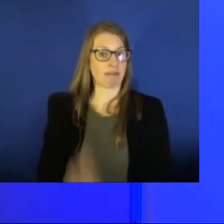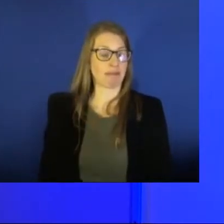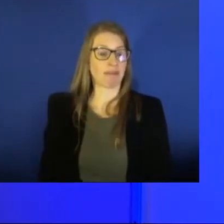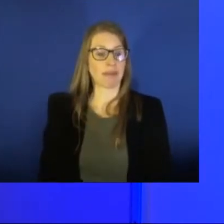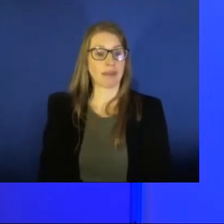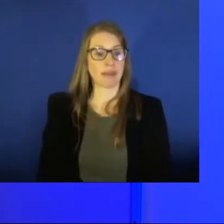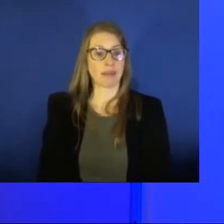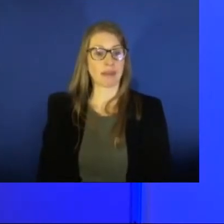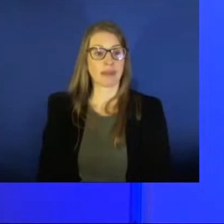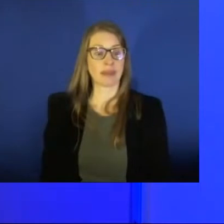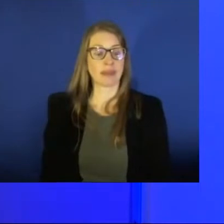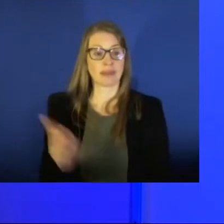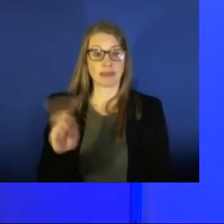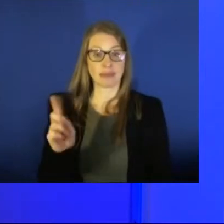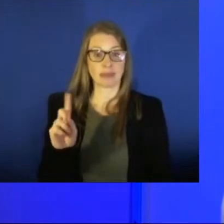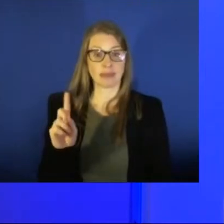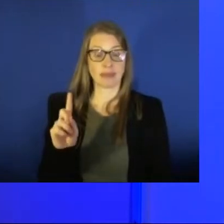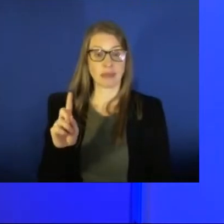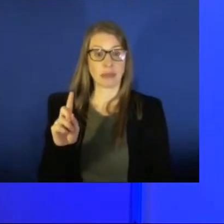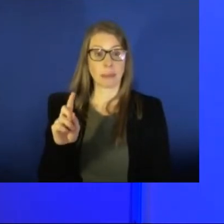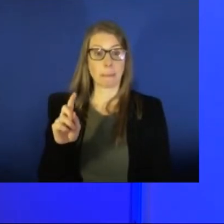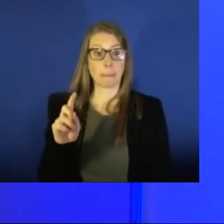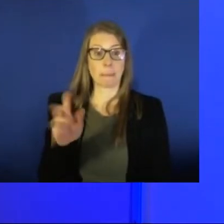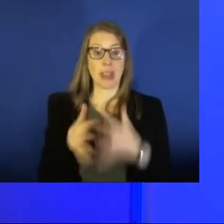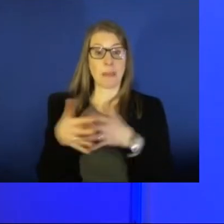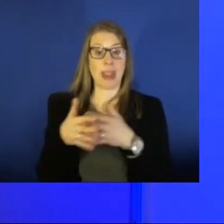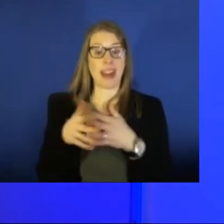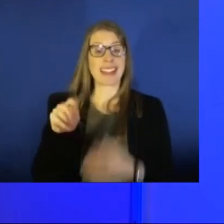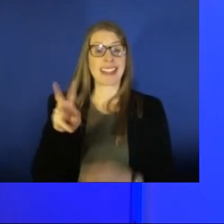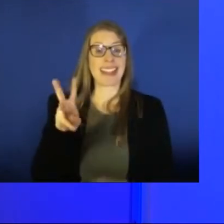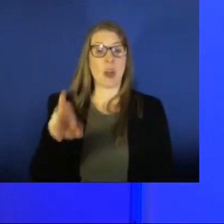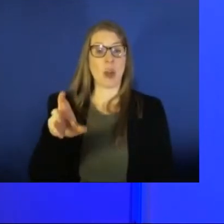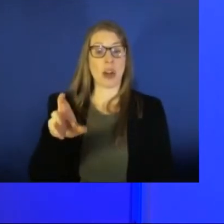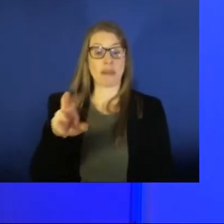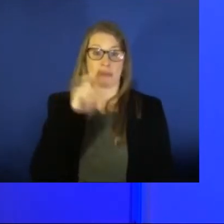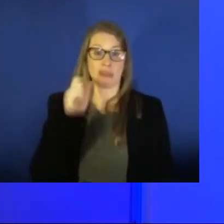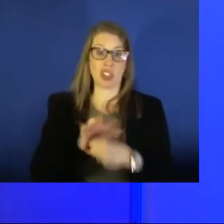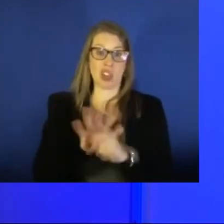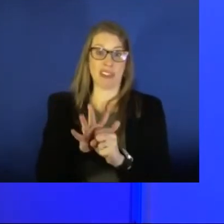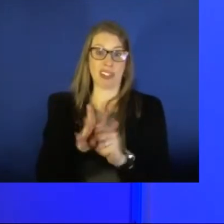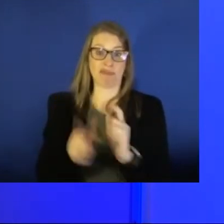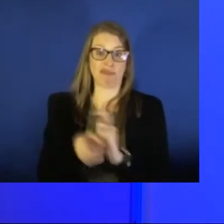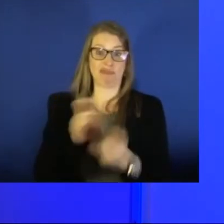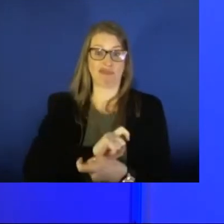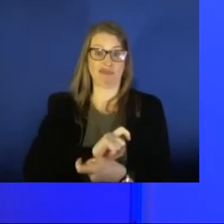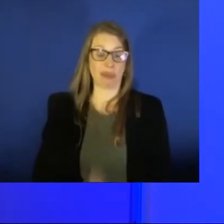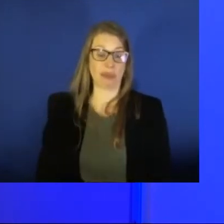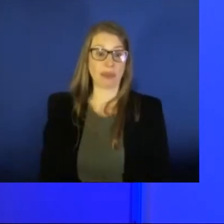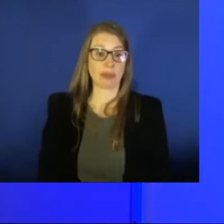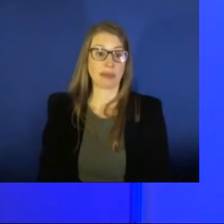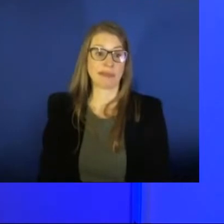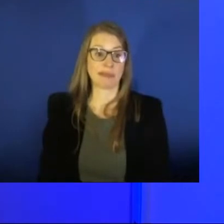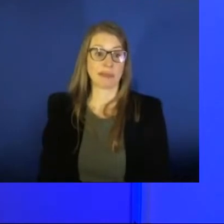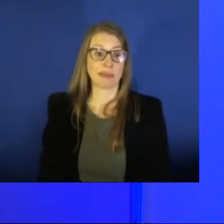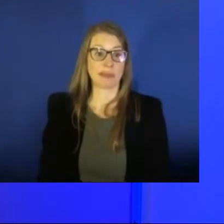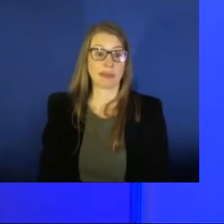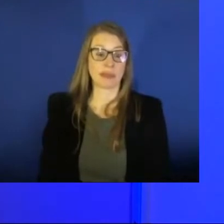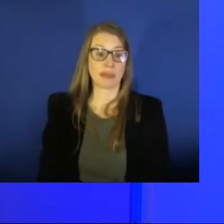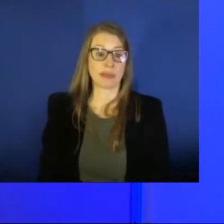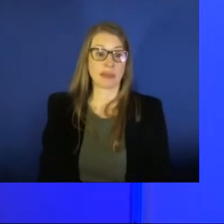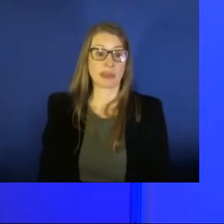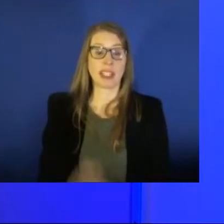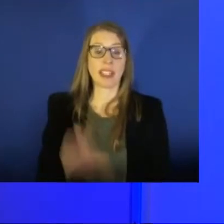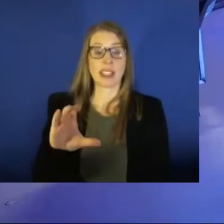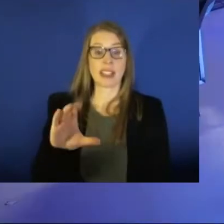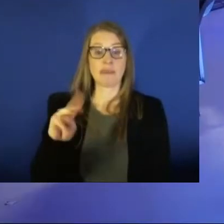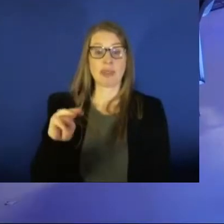American Tower, but because of COVID, we had to move that out to Children's Mercy. It'll be in June. Tell us about that.